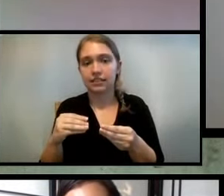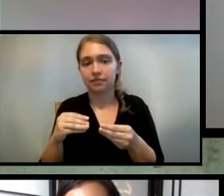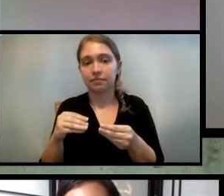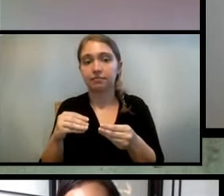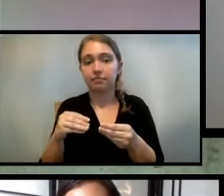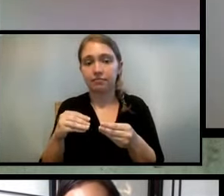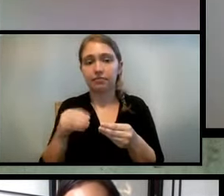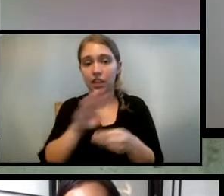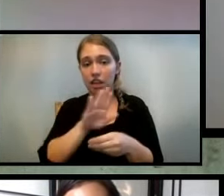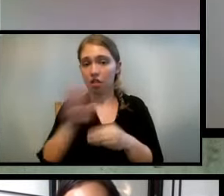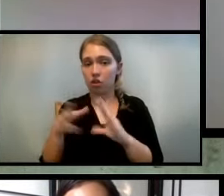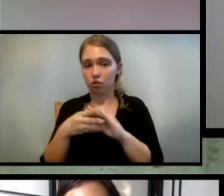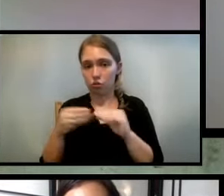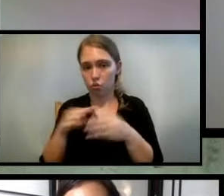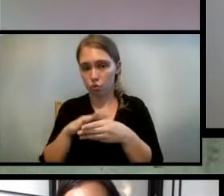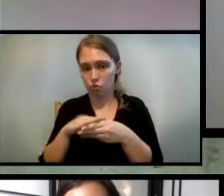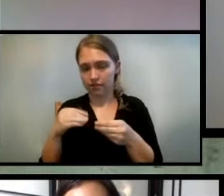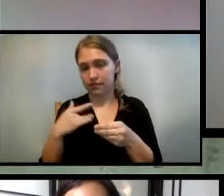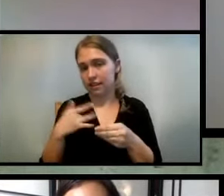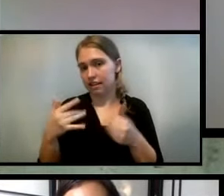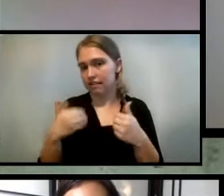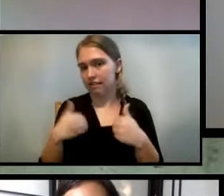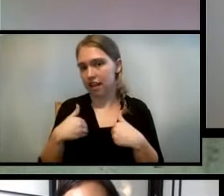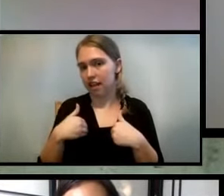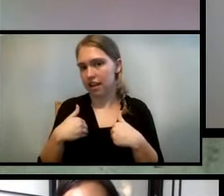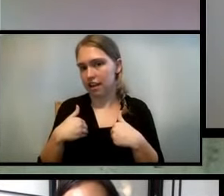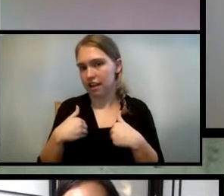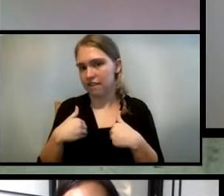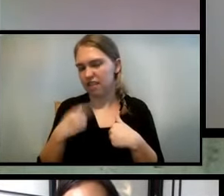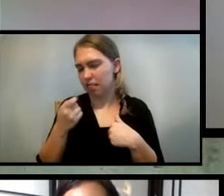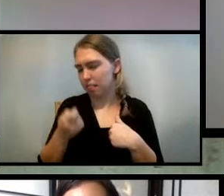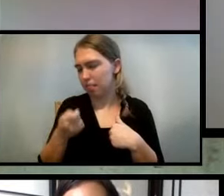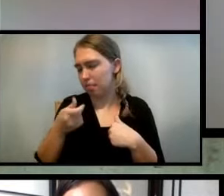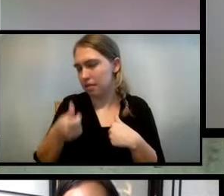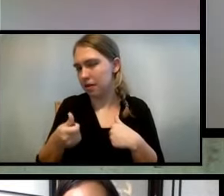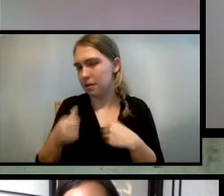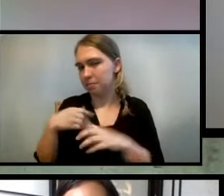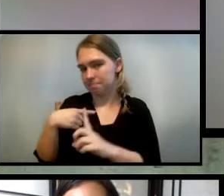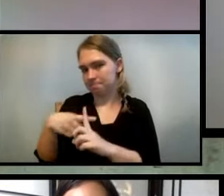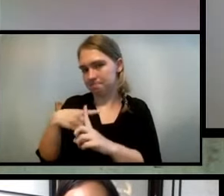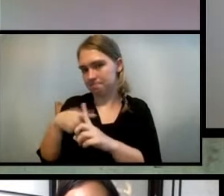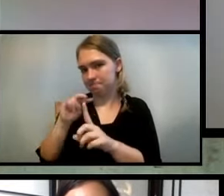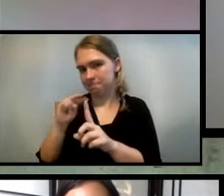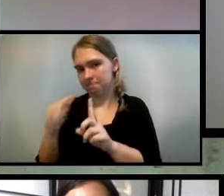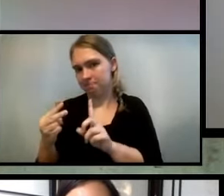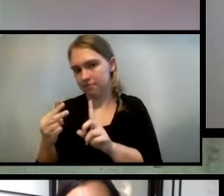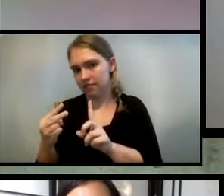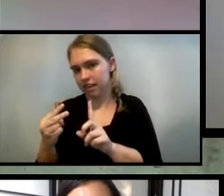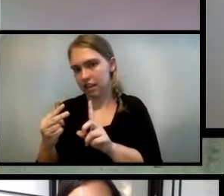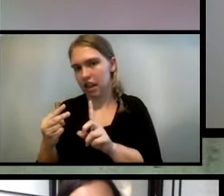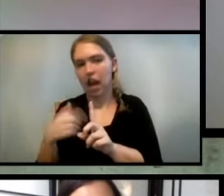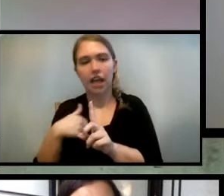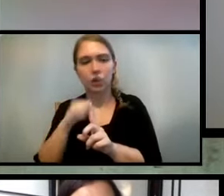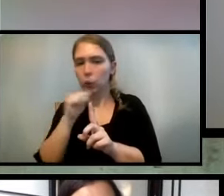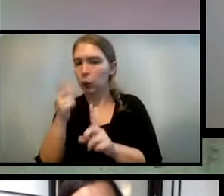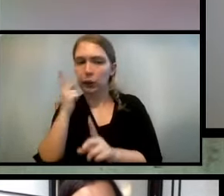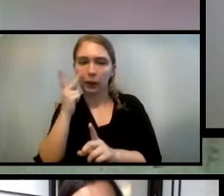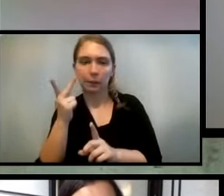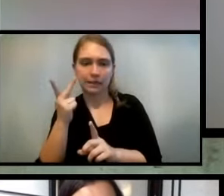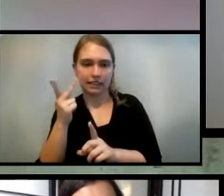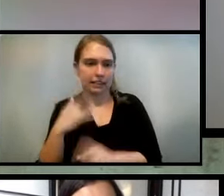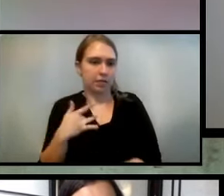it this kernel of optimism that I don't often see in some of the more established voices and